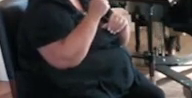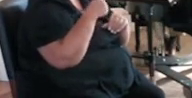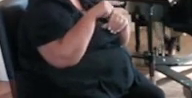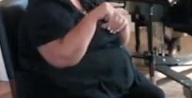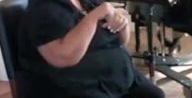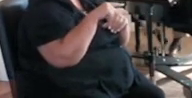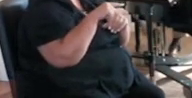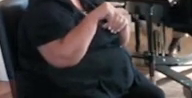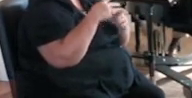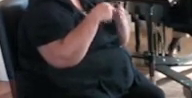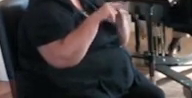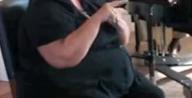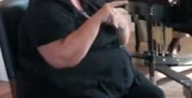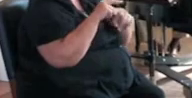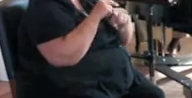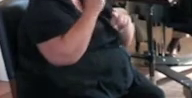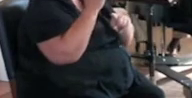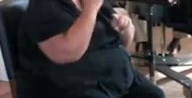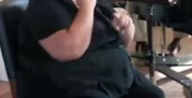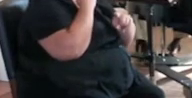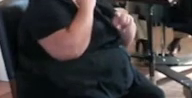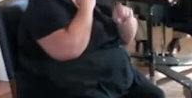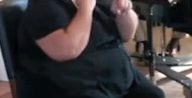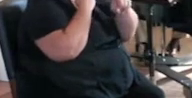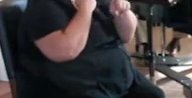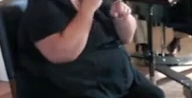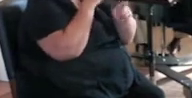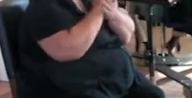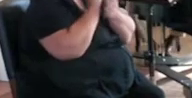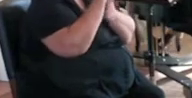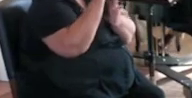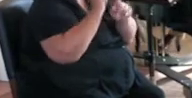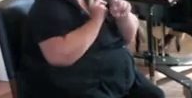Also, if I can have Lisa, she has some information about